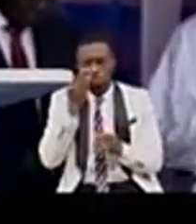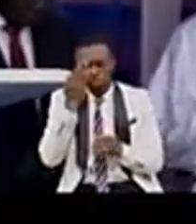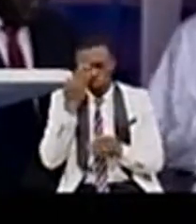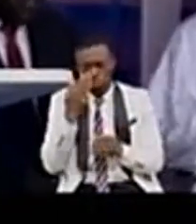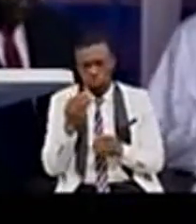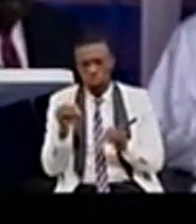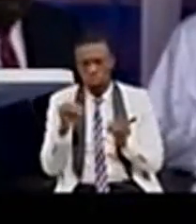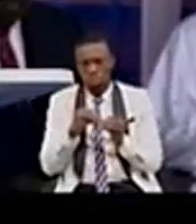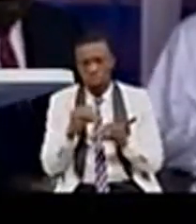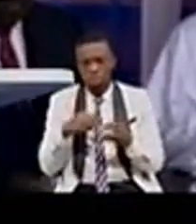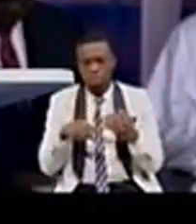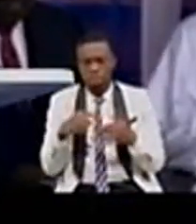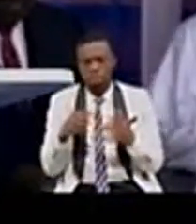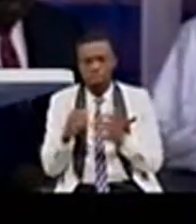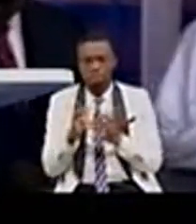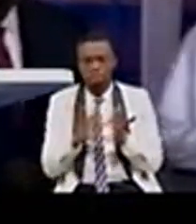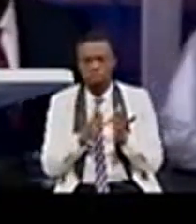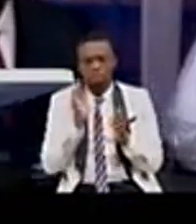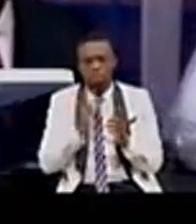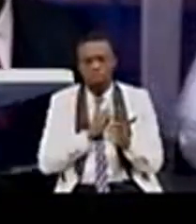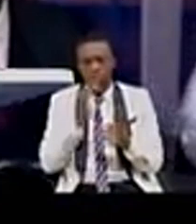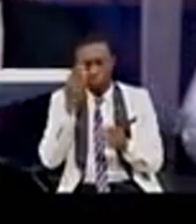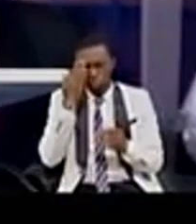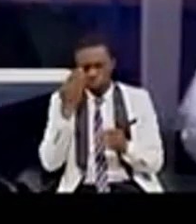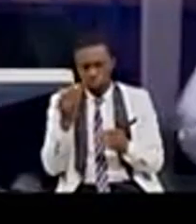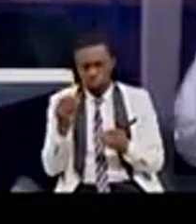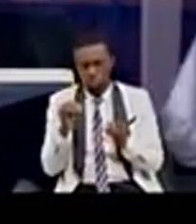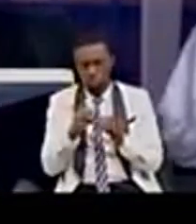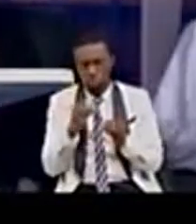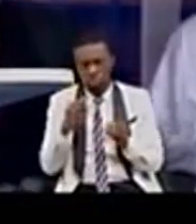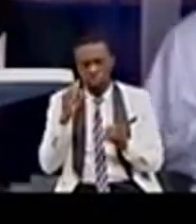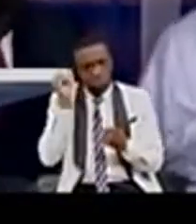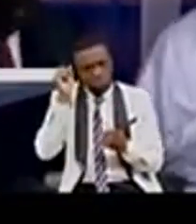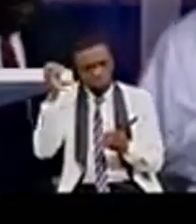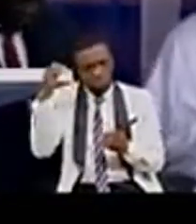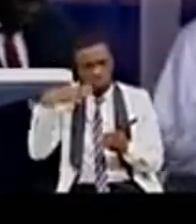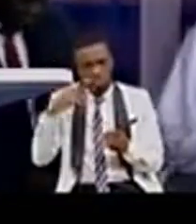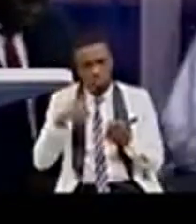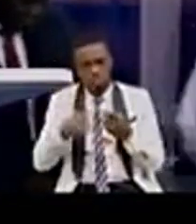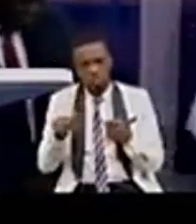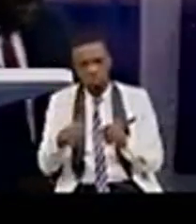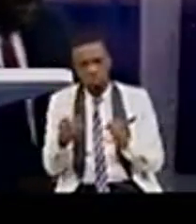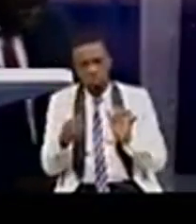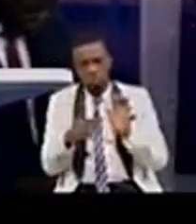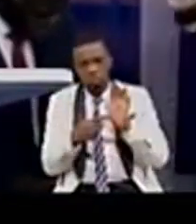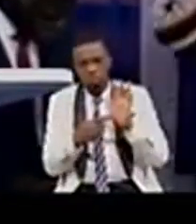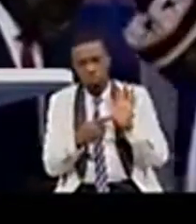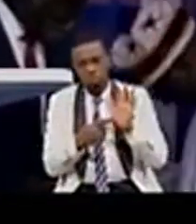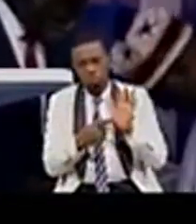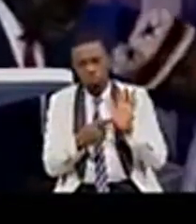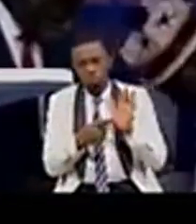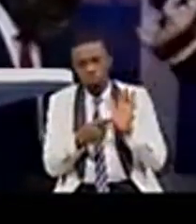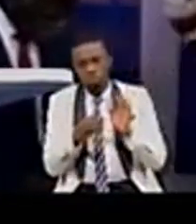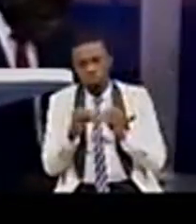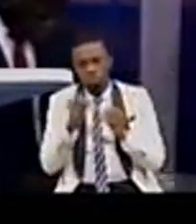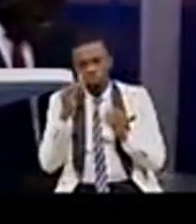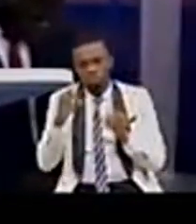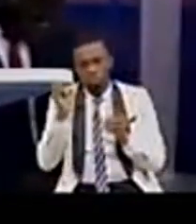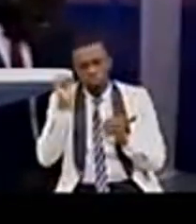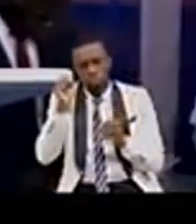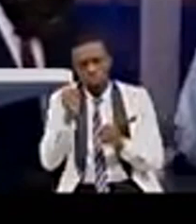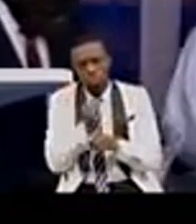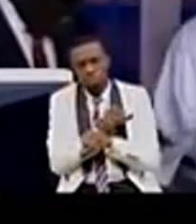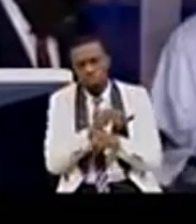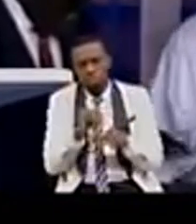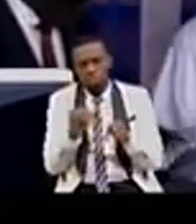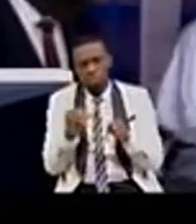More about Jesus would I know. More of his grace to others show. More of his saving